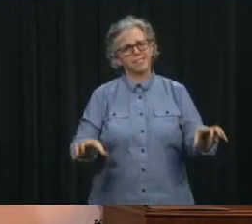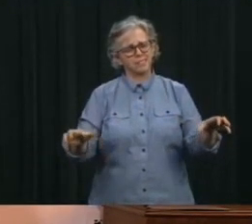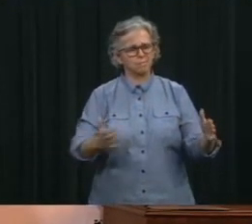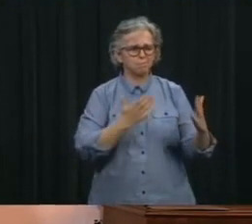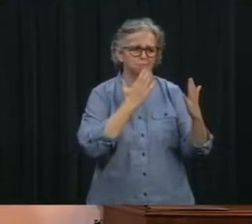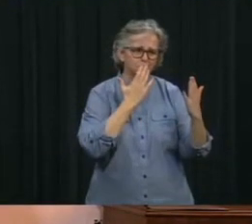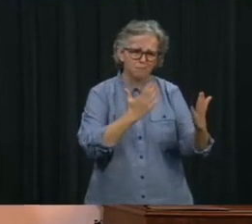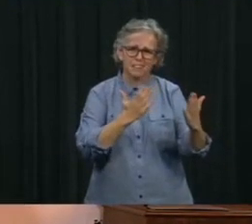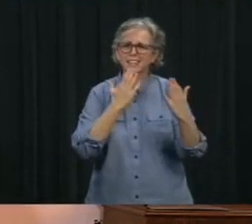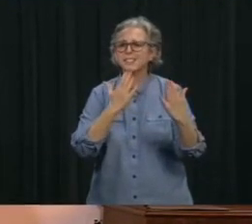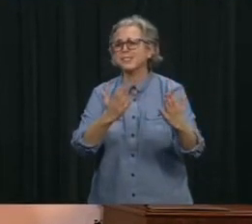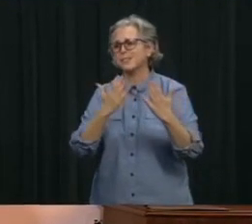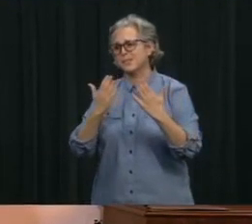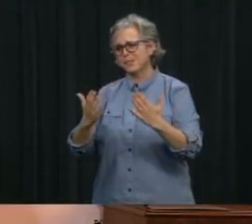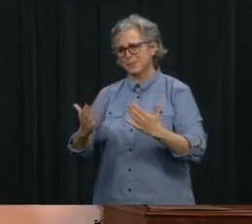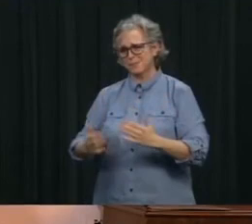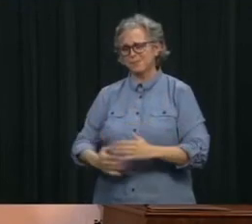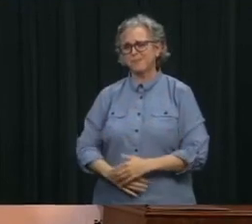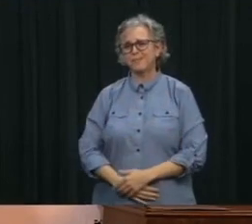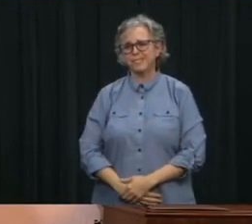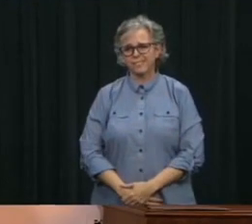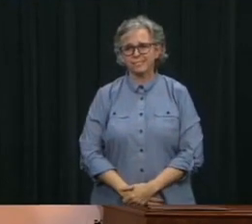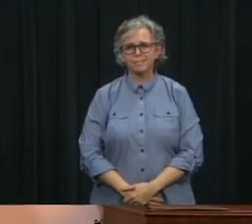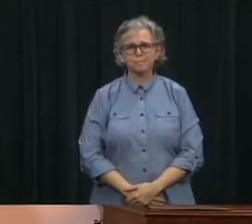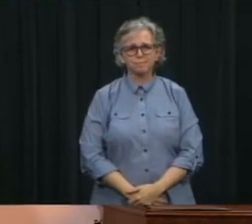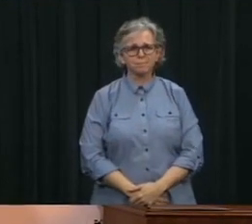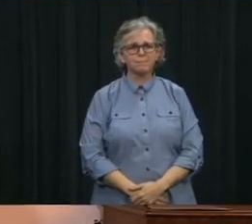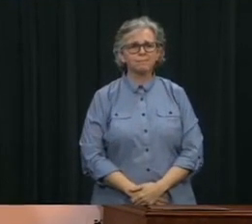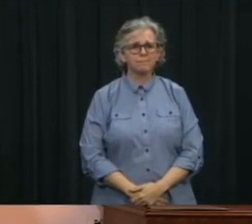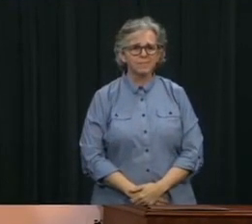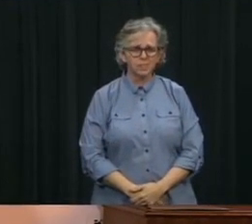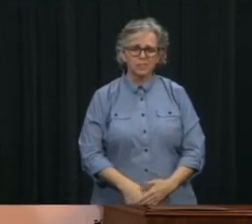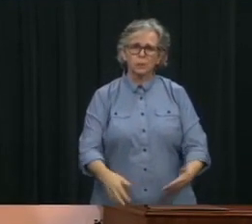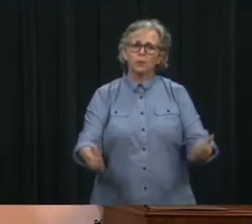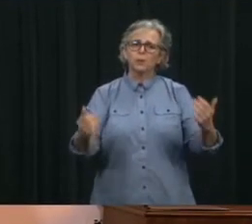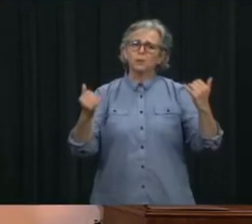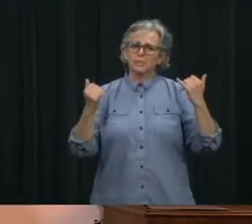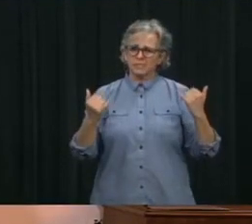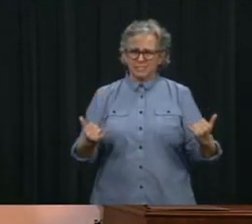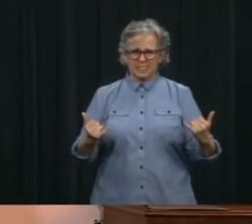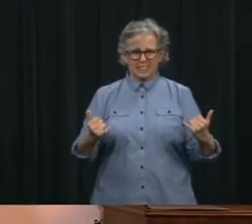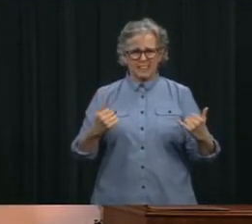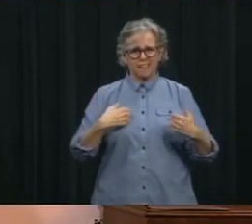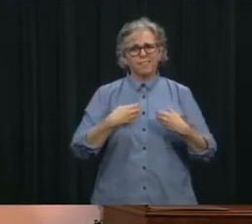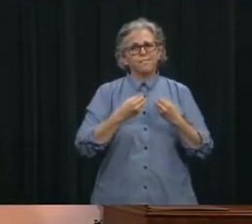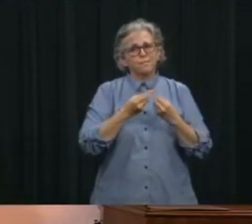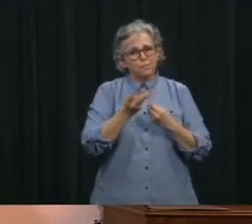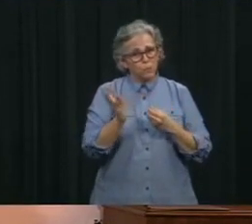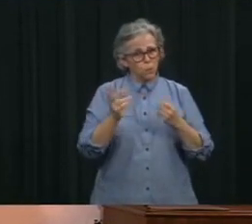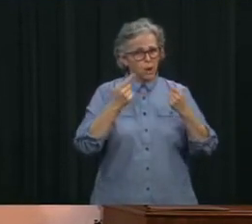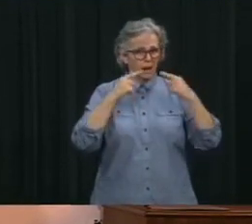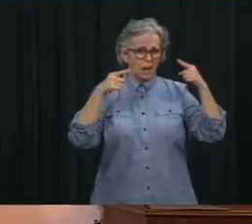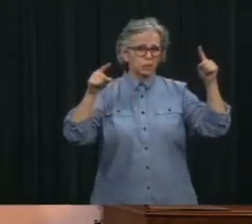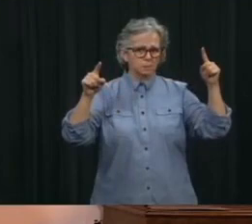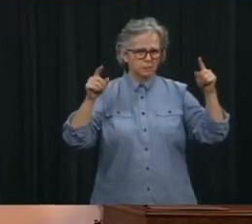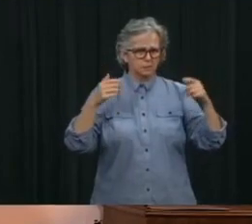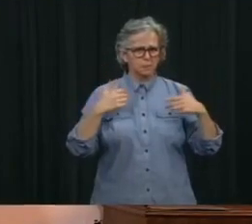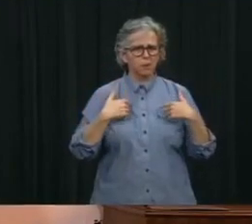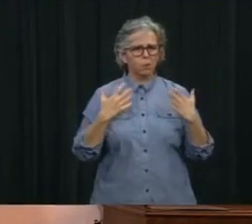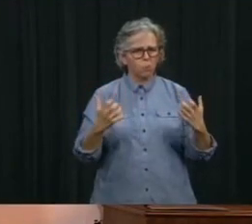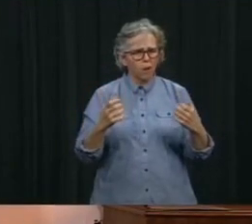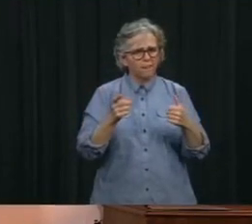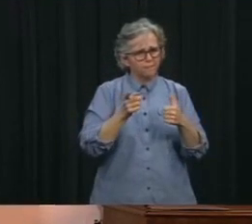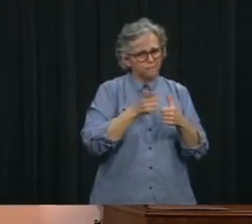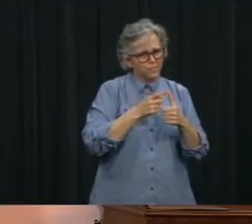We have a few announcements today. I want to start by thanking the Chief Justice who was